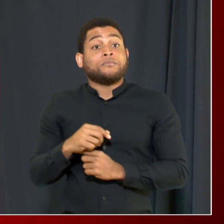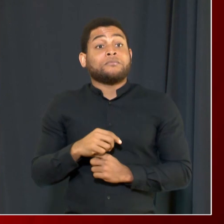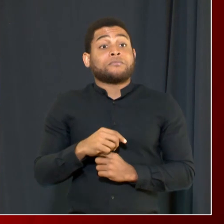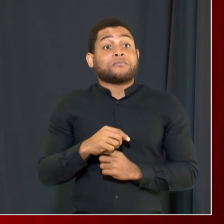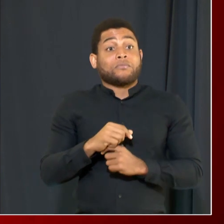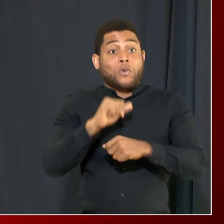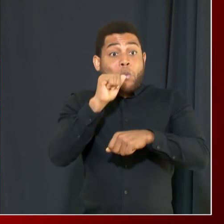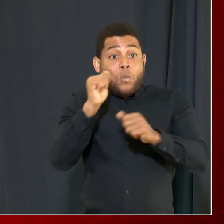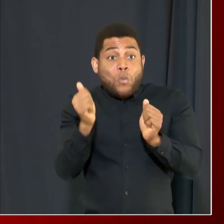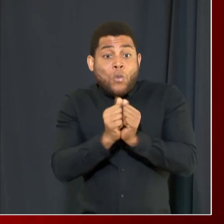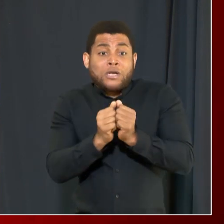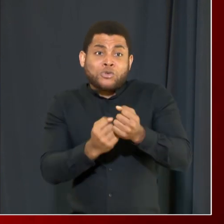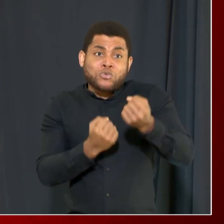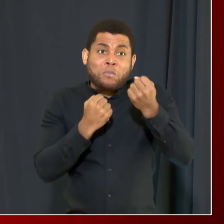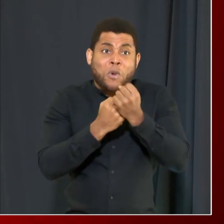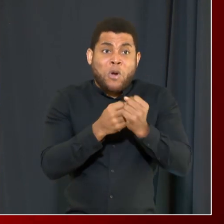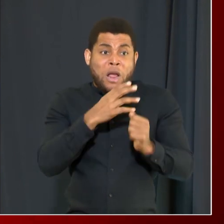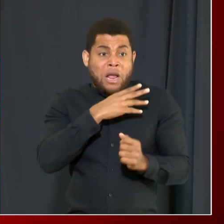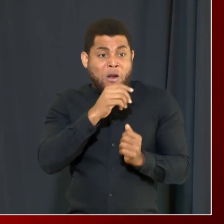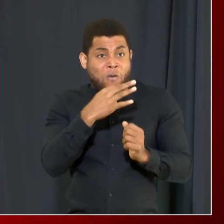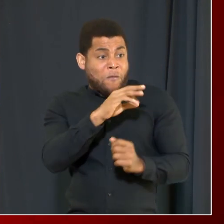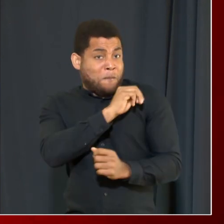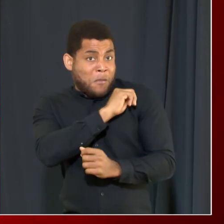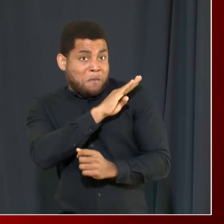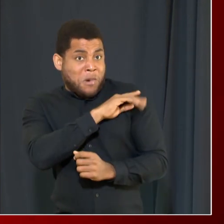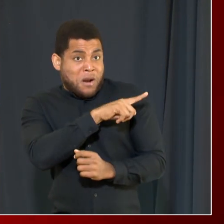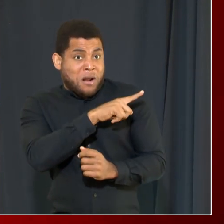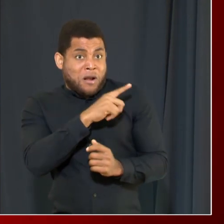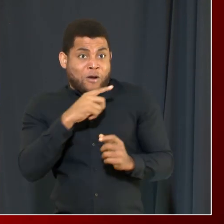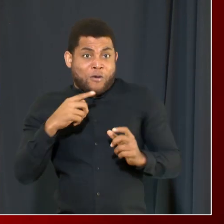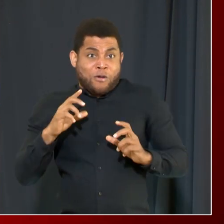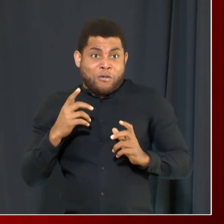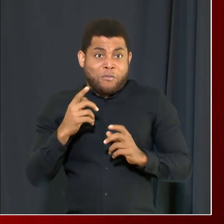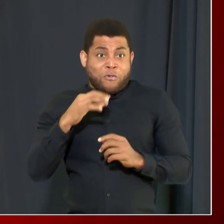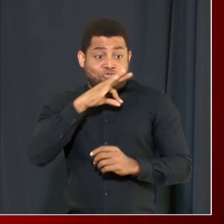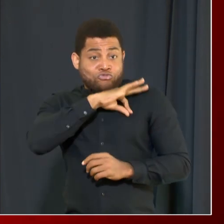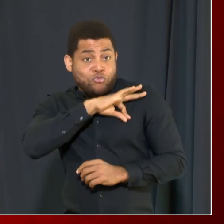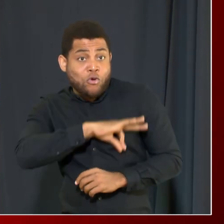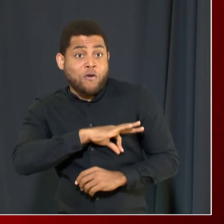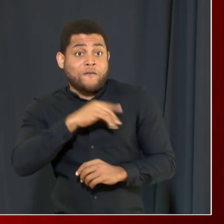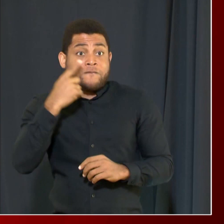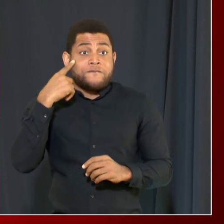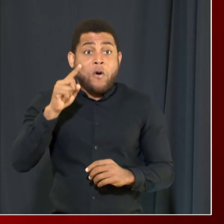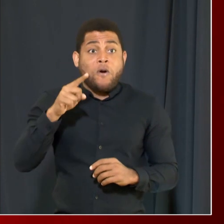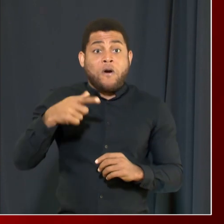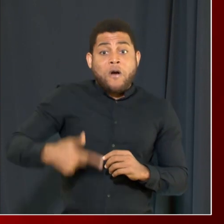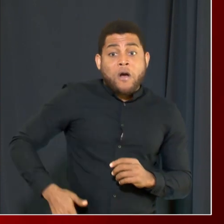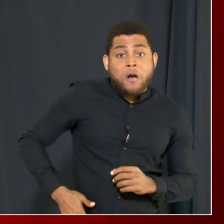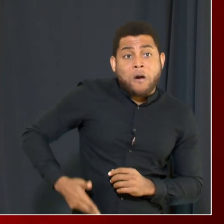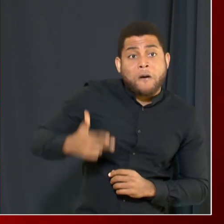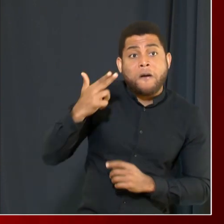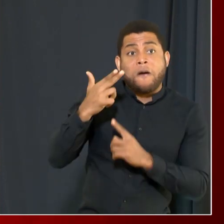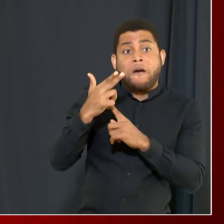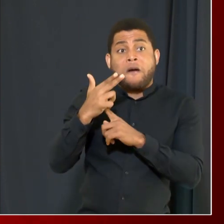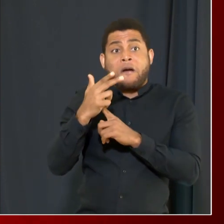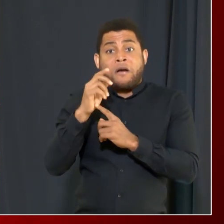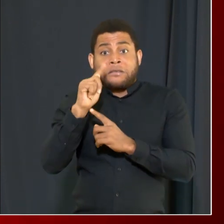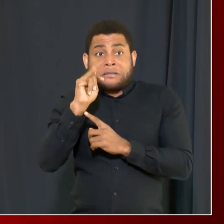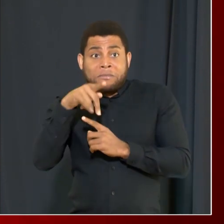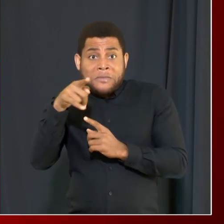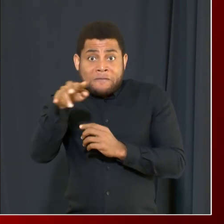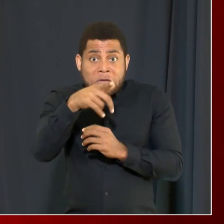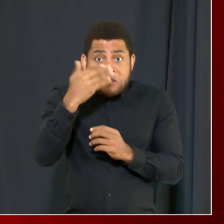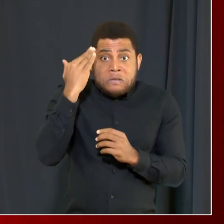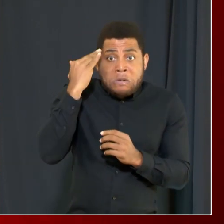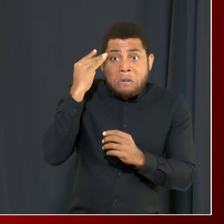Bowser, the rewards associated with gun tips has increased. Any gun tip that leads to the arrest and seizure of an illegal firearm